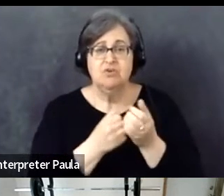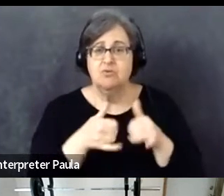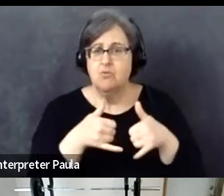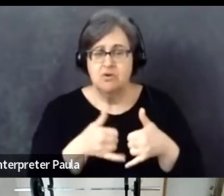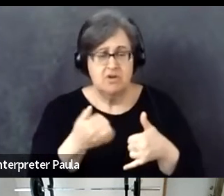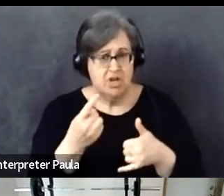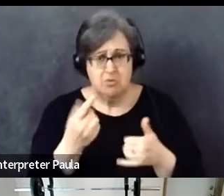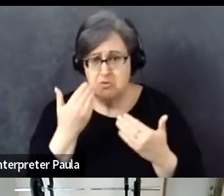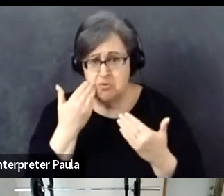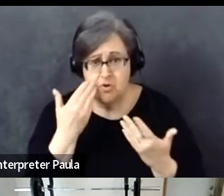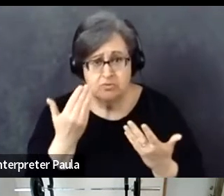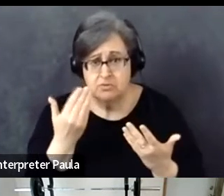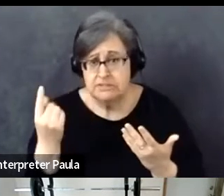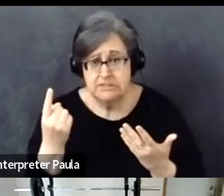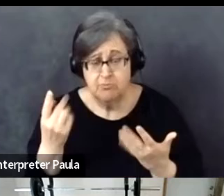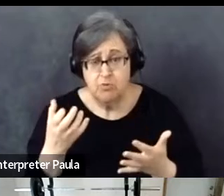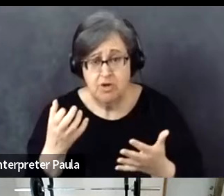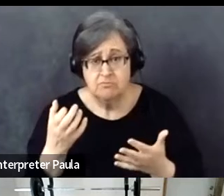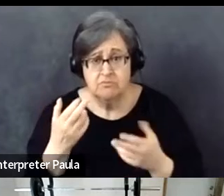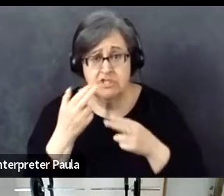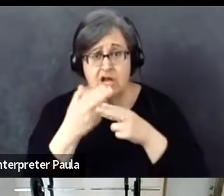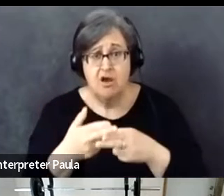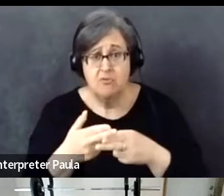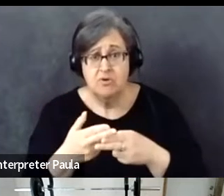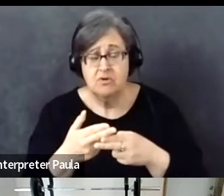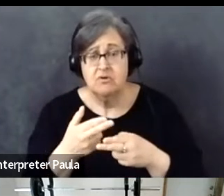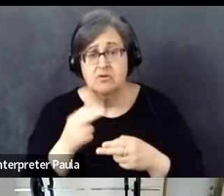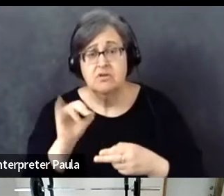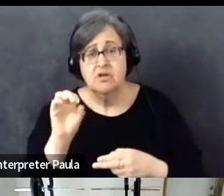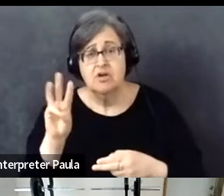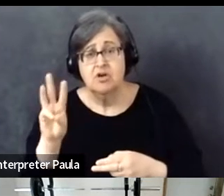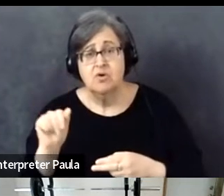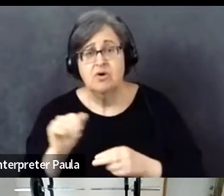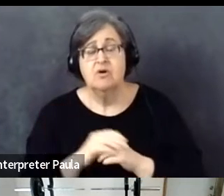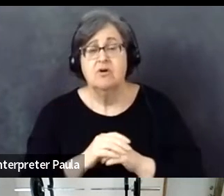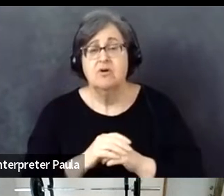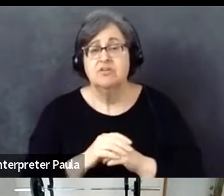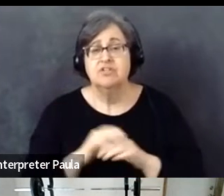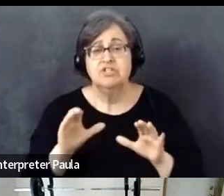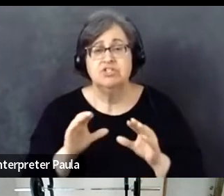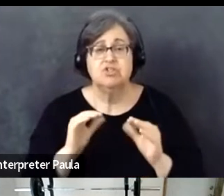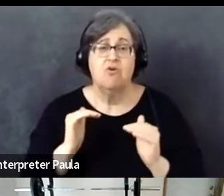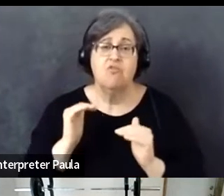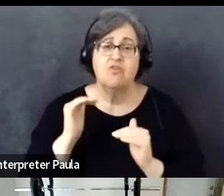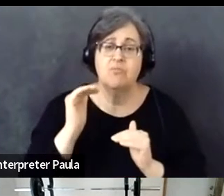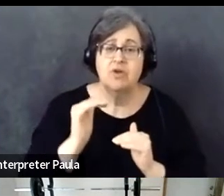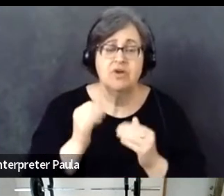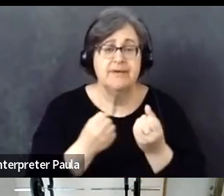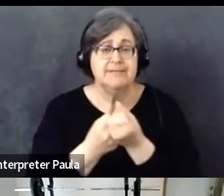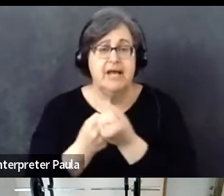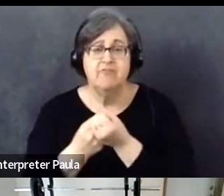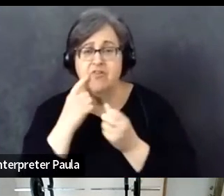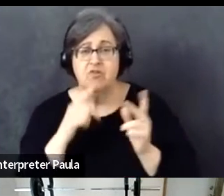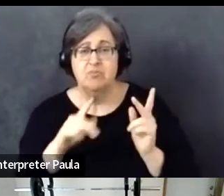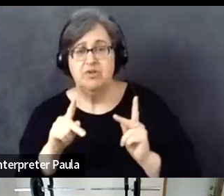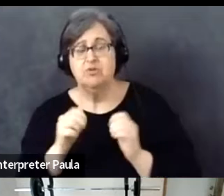anybody knows somebody in the state of Iowa that goes over and beyond just to advocate for people